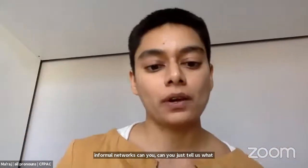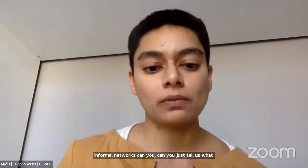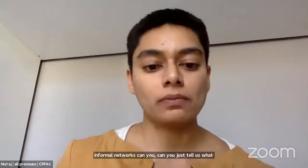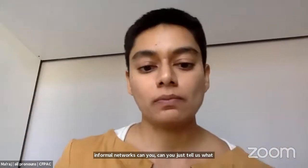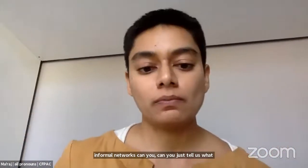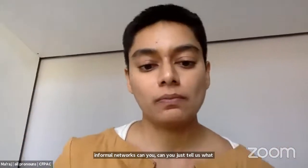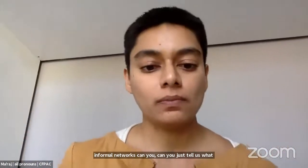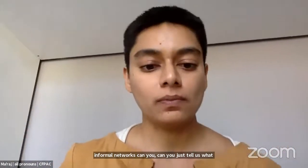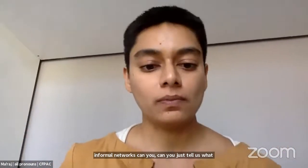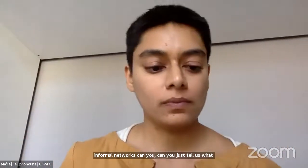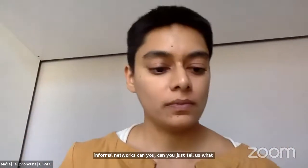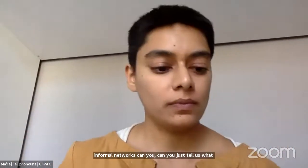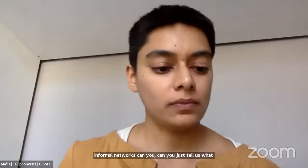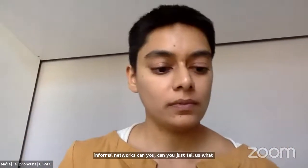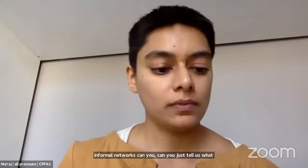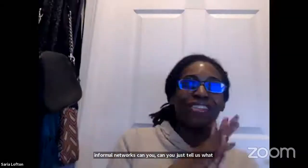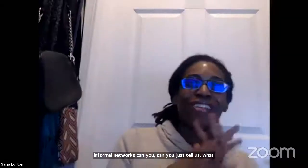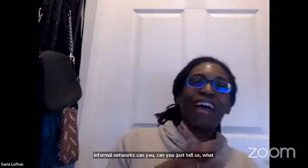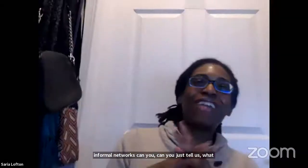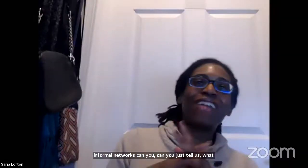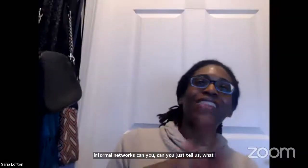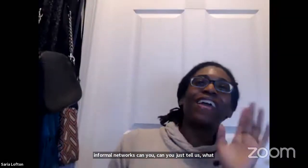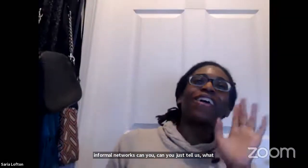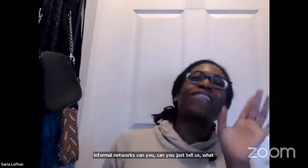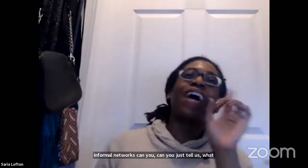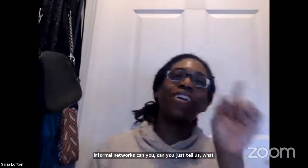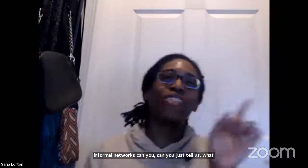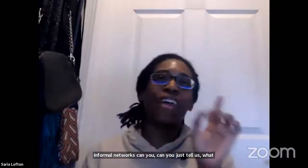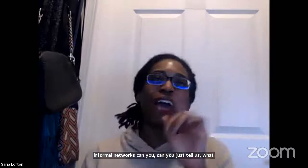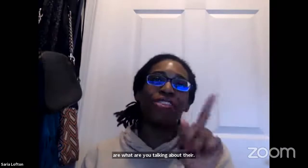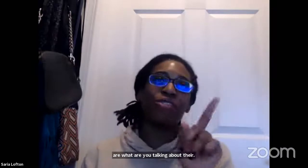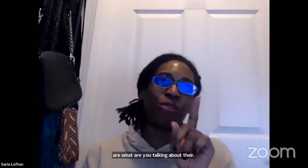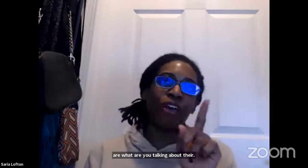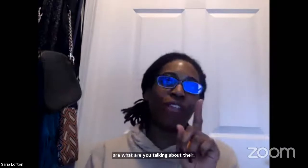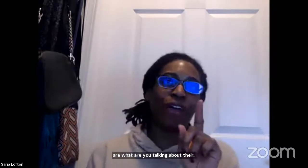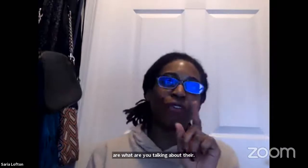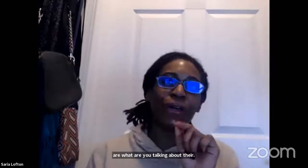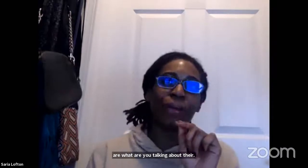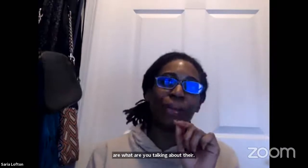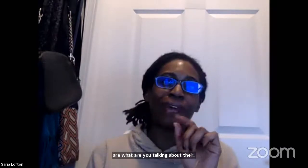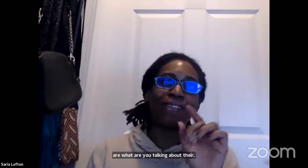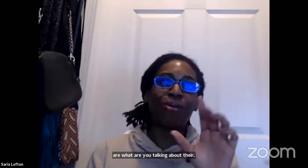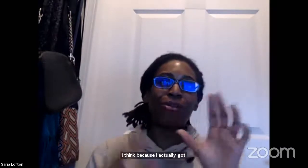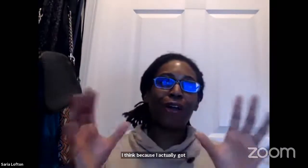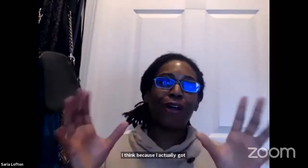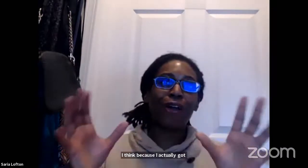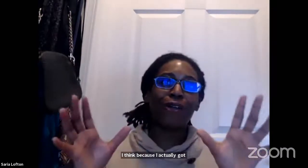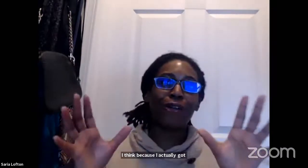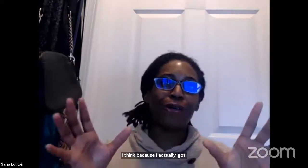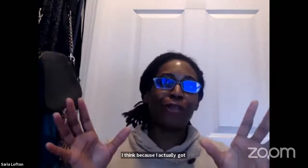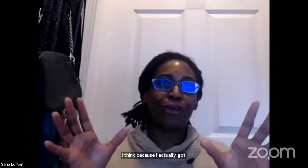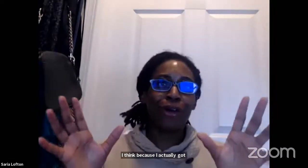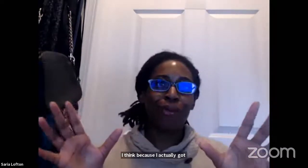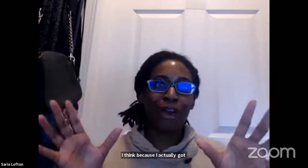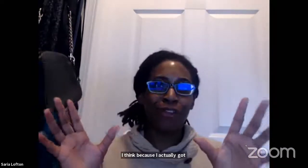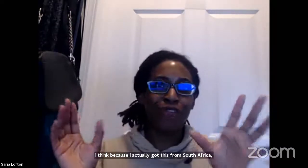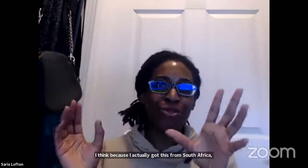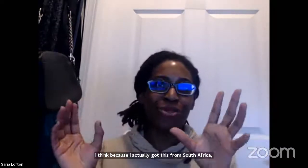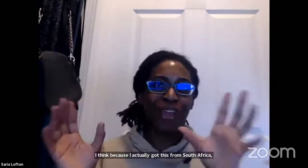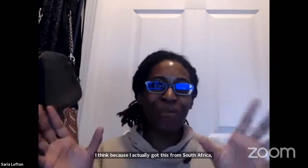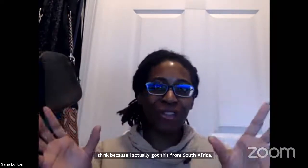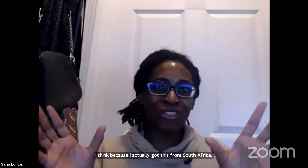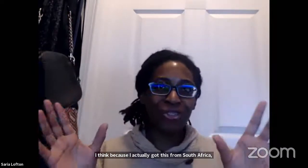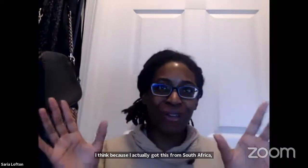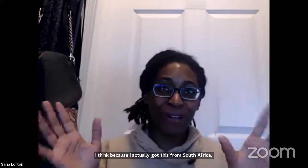about there? Great question. I think because I actually got this from South Africa, because there was an article, they were talking about